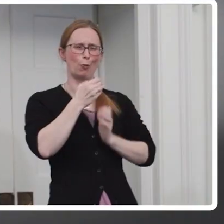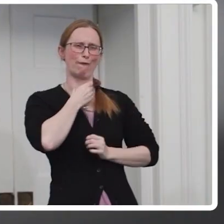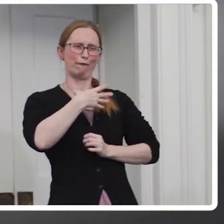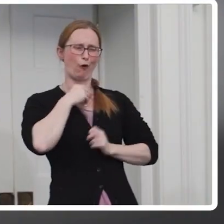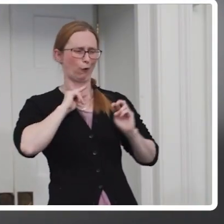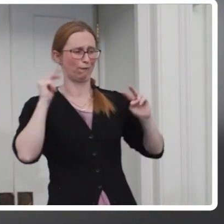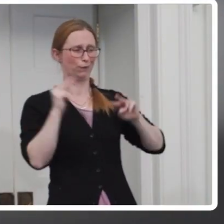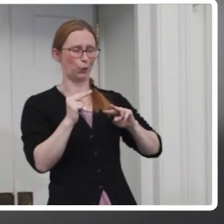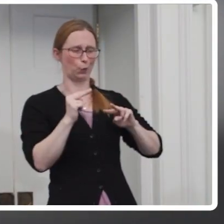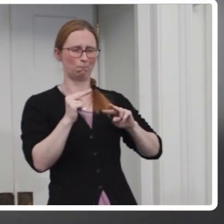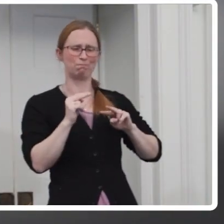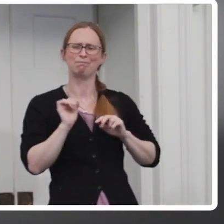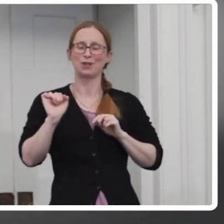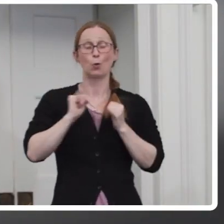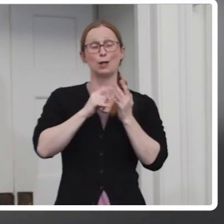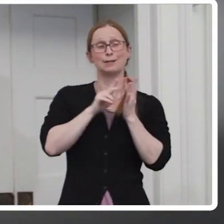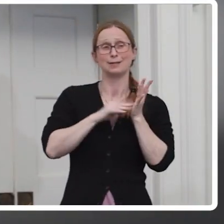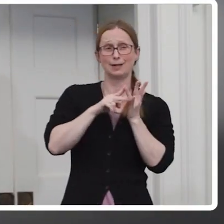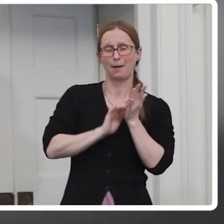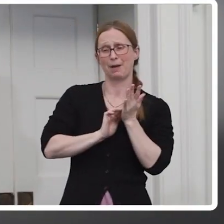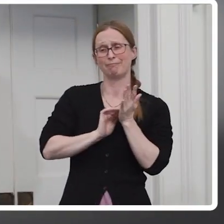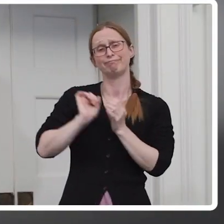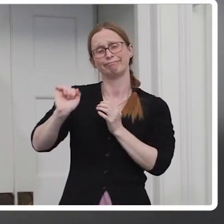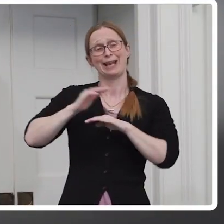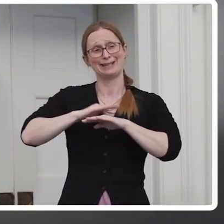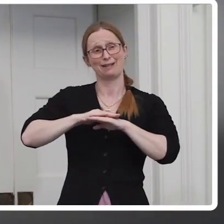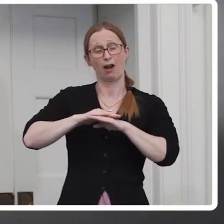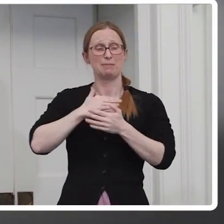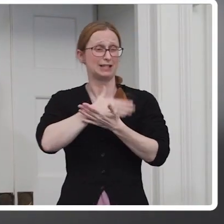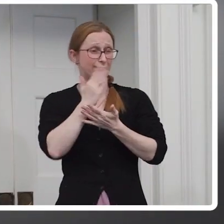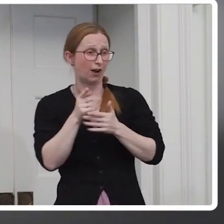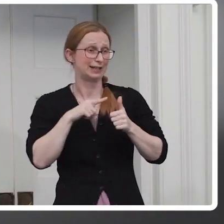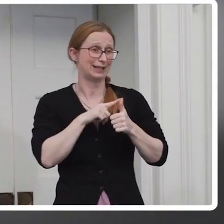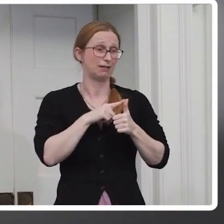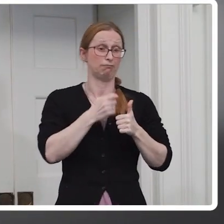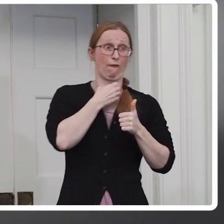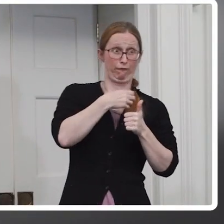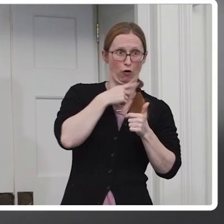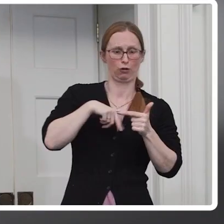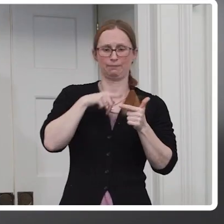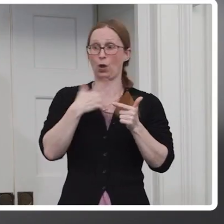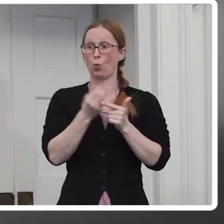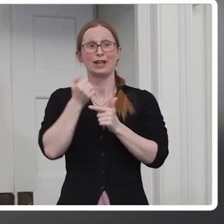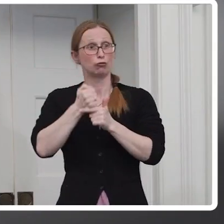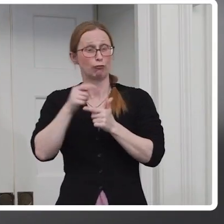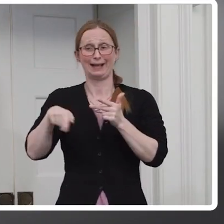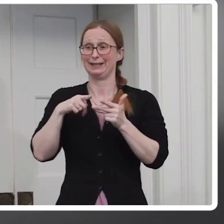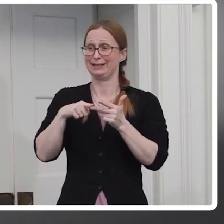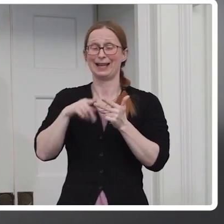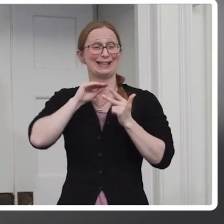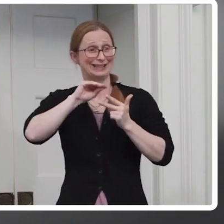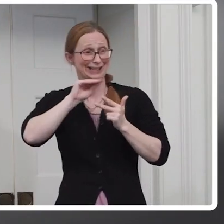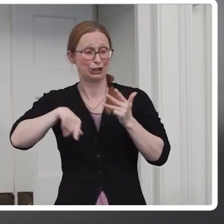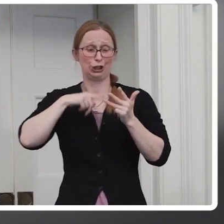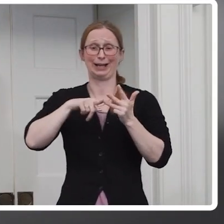Frog. Simon, the Frog, divide their time between Shropshire, working with Grace, teaching in Huddersfield, working